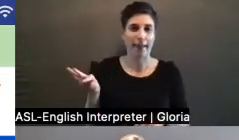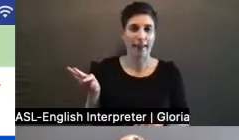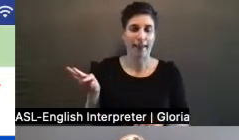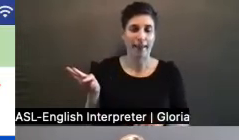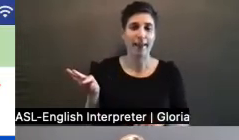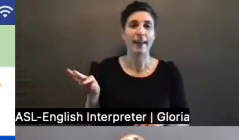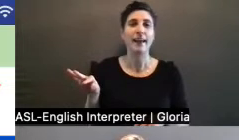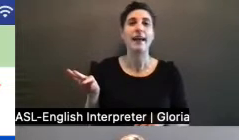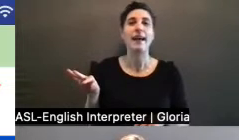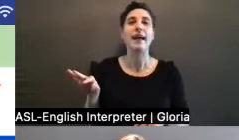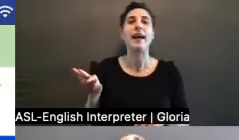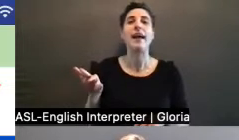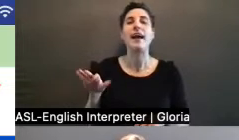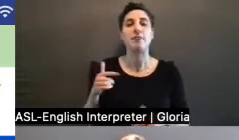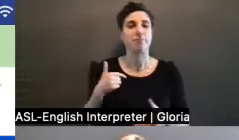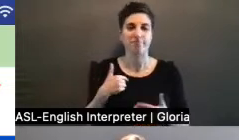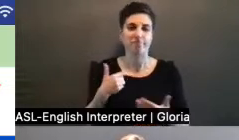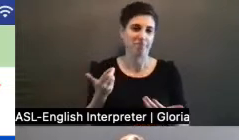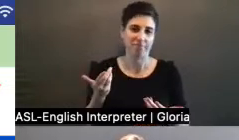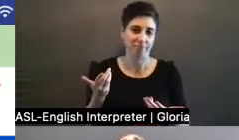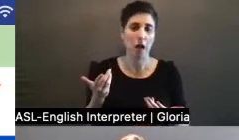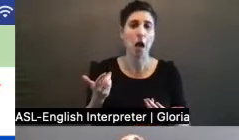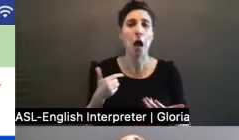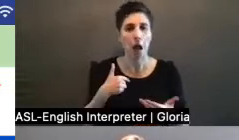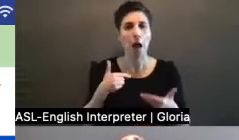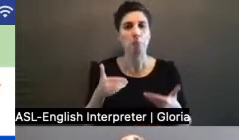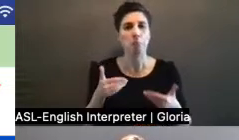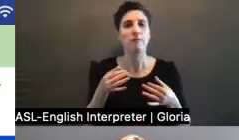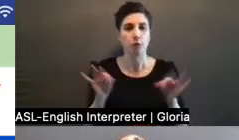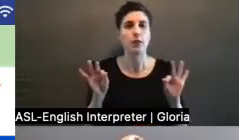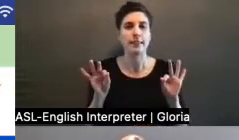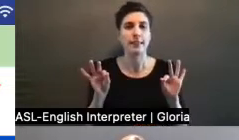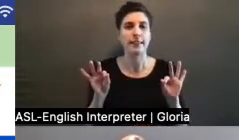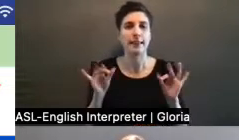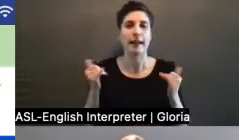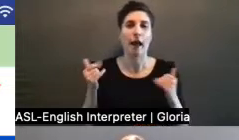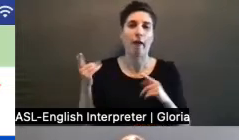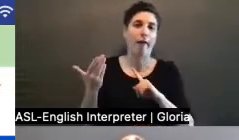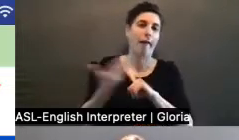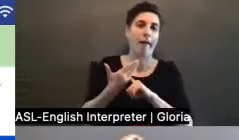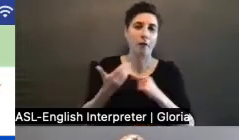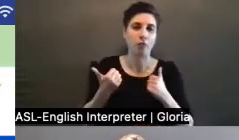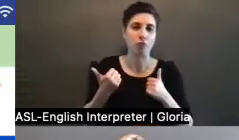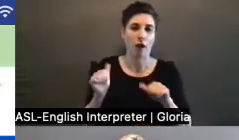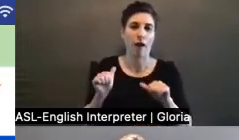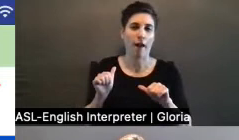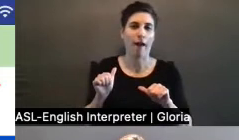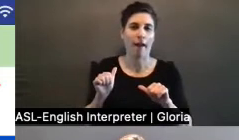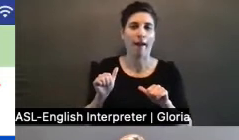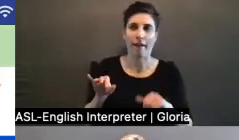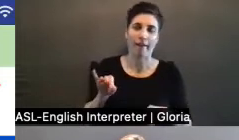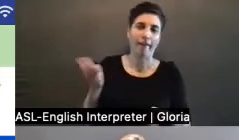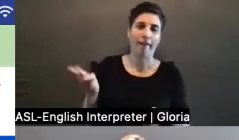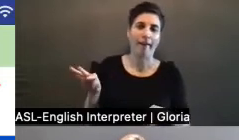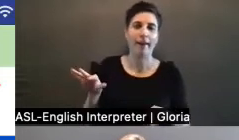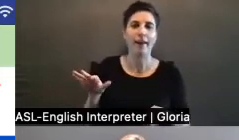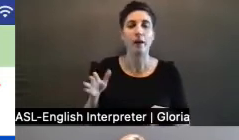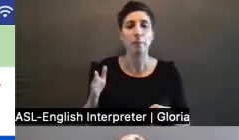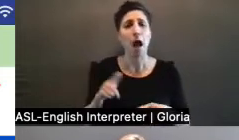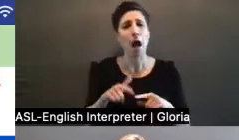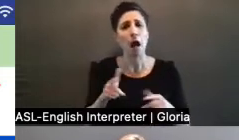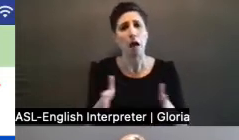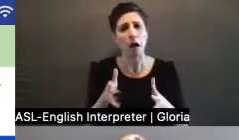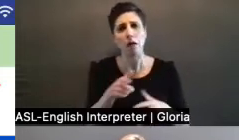free version that we actually suggest you try first as well, just because it still has a lot of tools, resources that you can